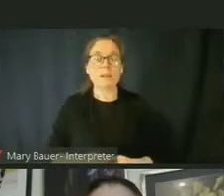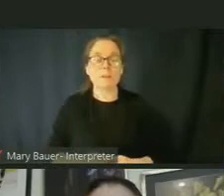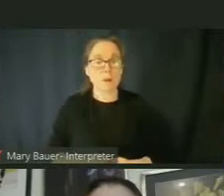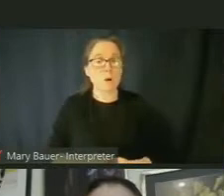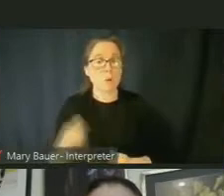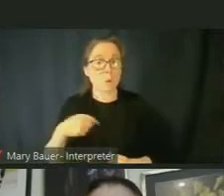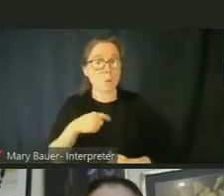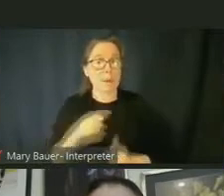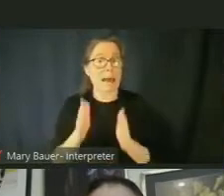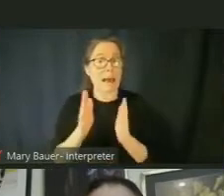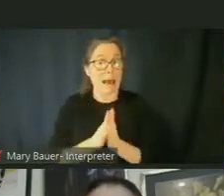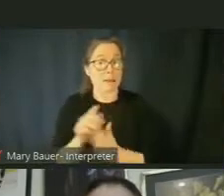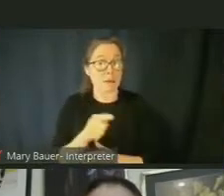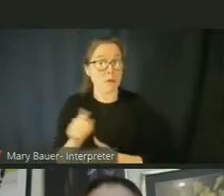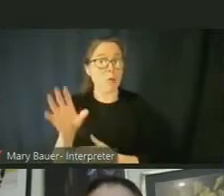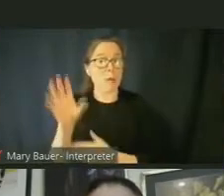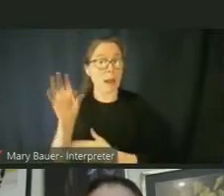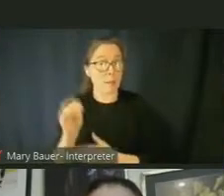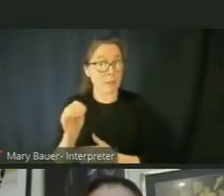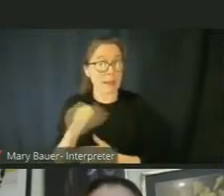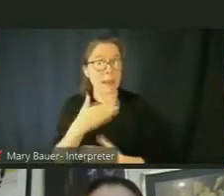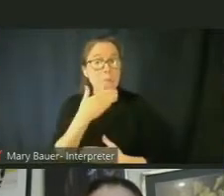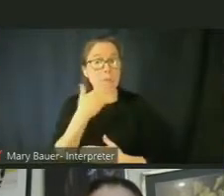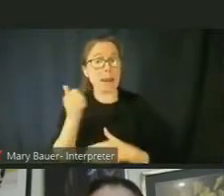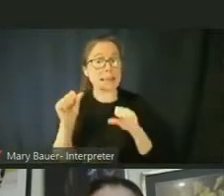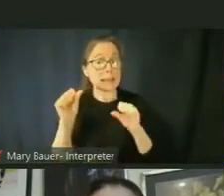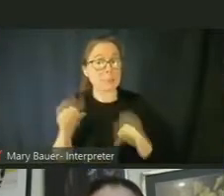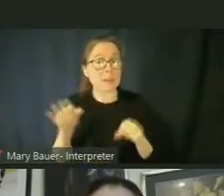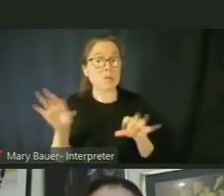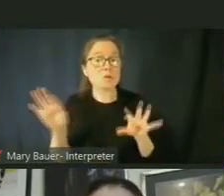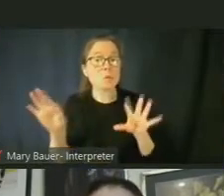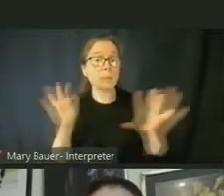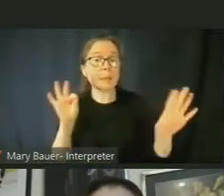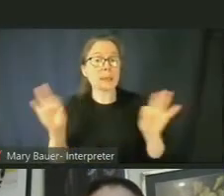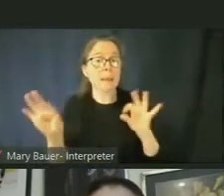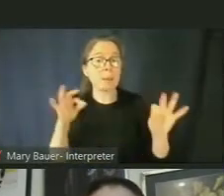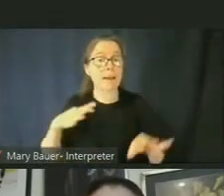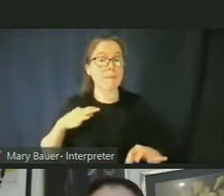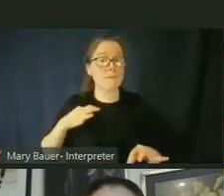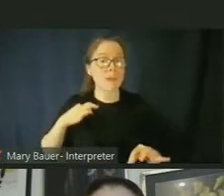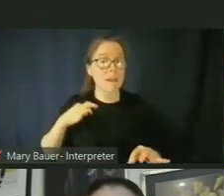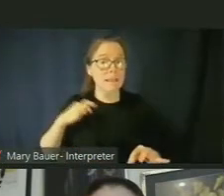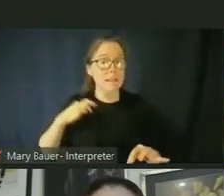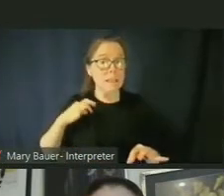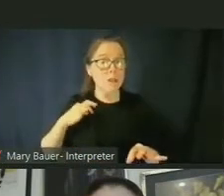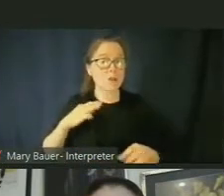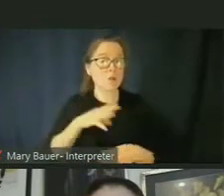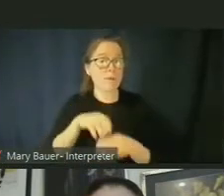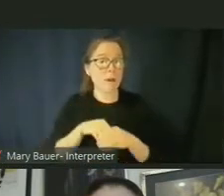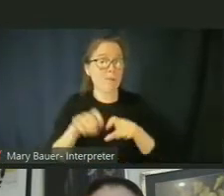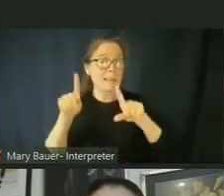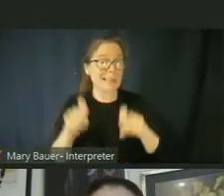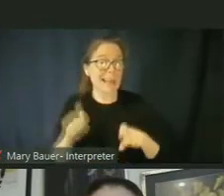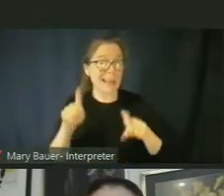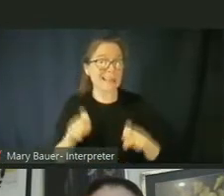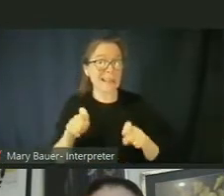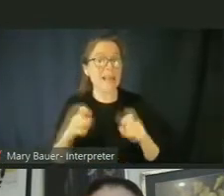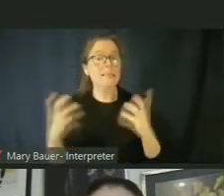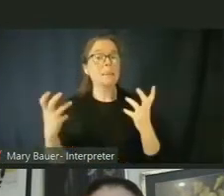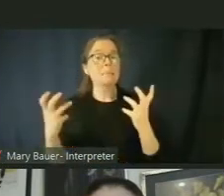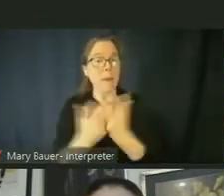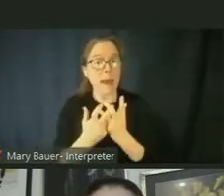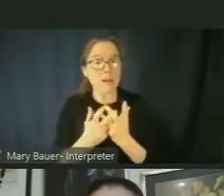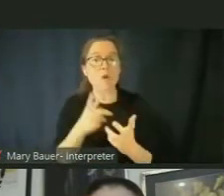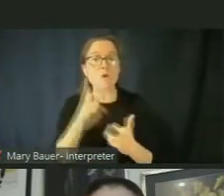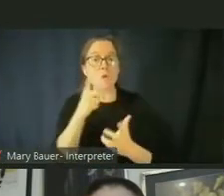possible to mimic the population of America. So as you see here, the first column shows the total US